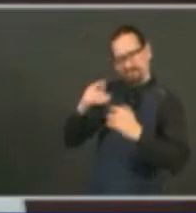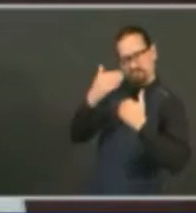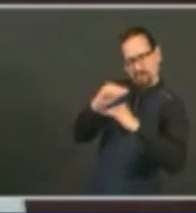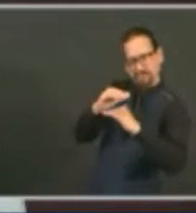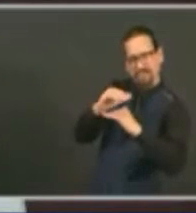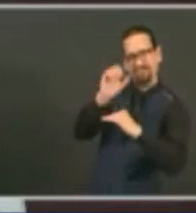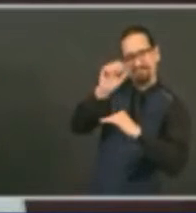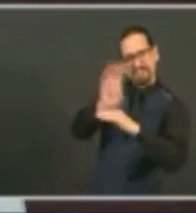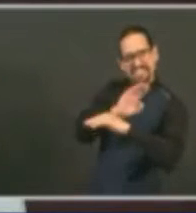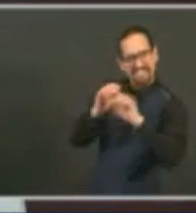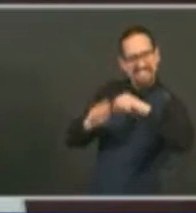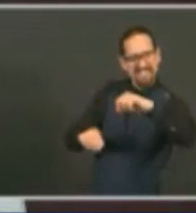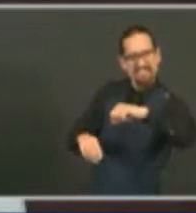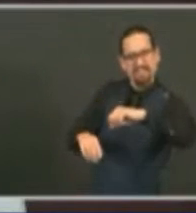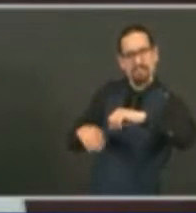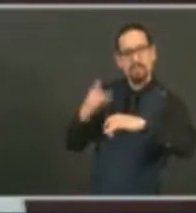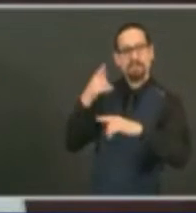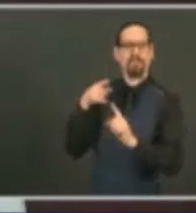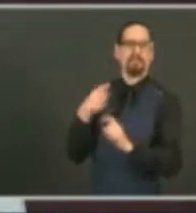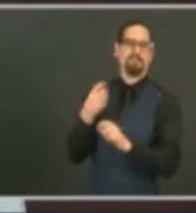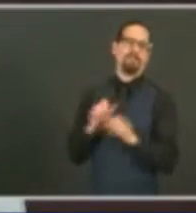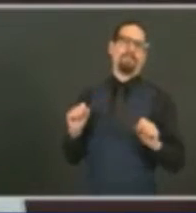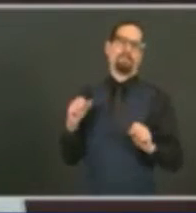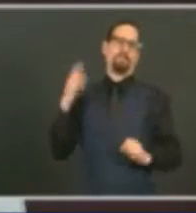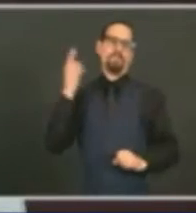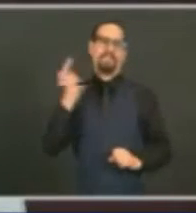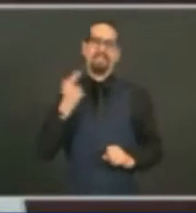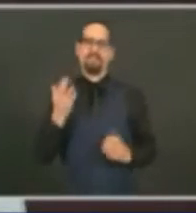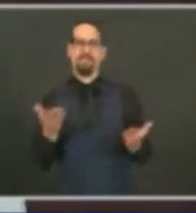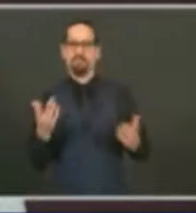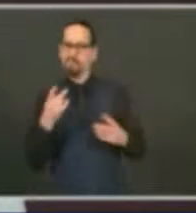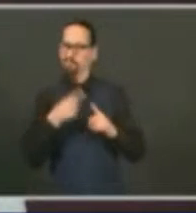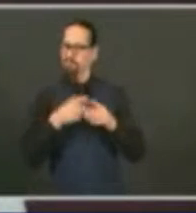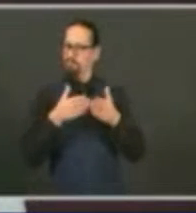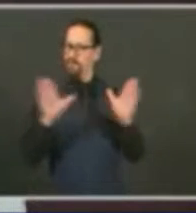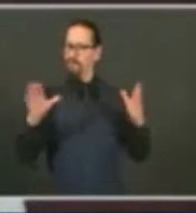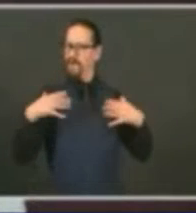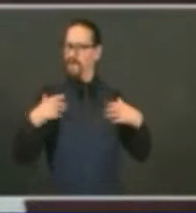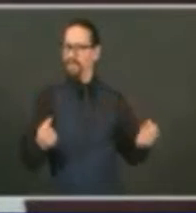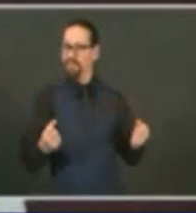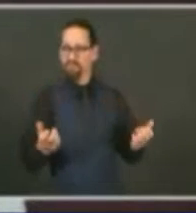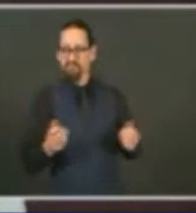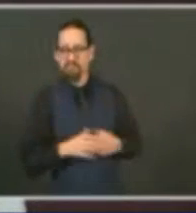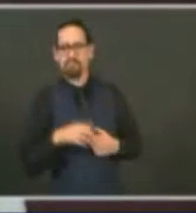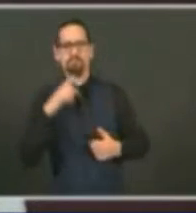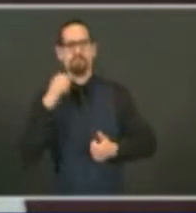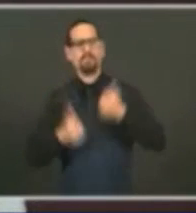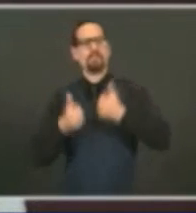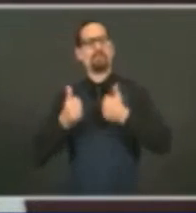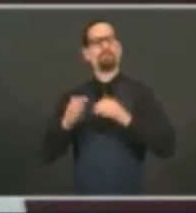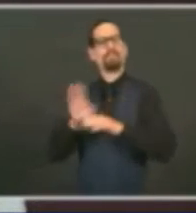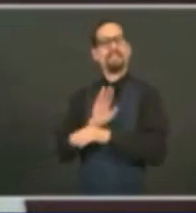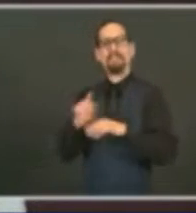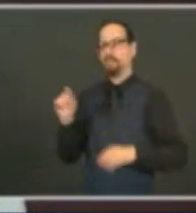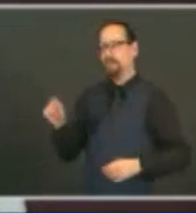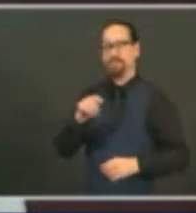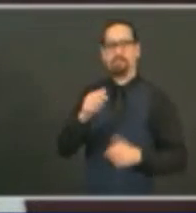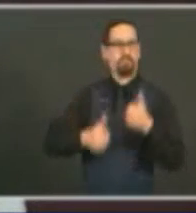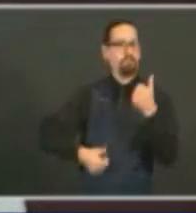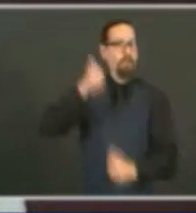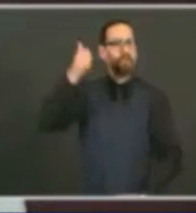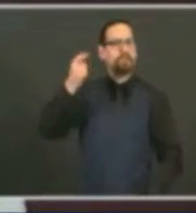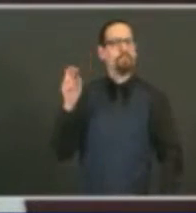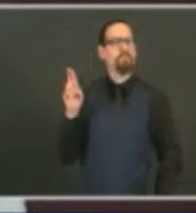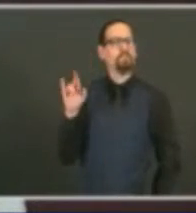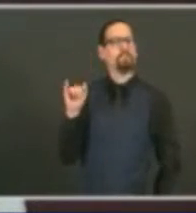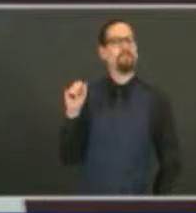But public health officials have indicated which categories of businesses offer the greatest risk and for which